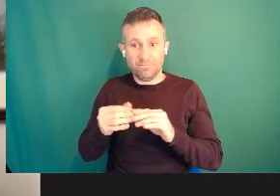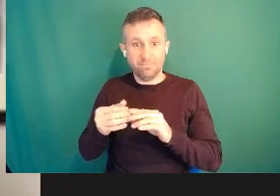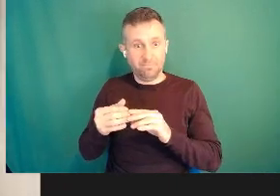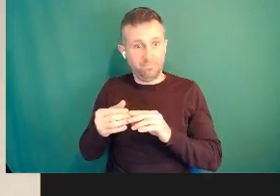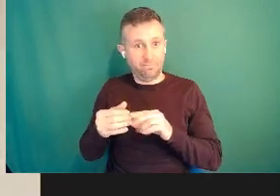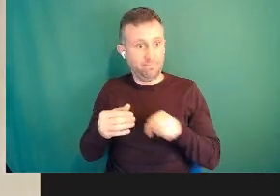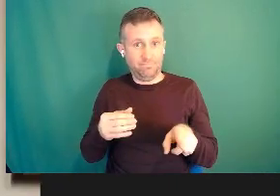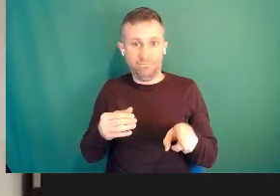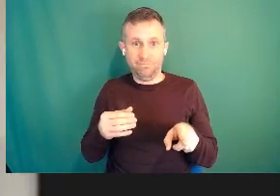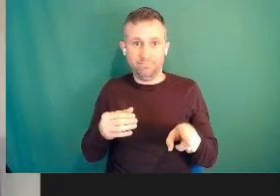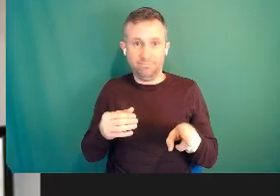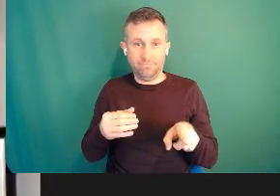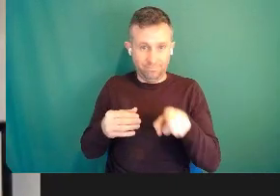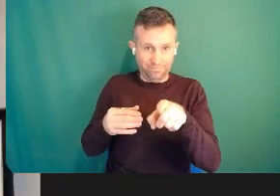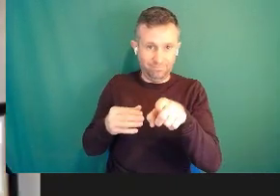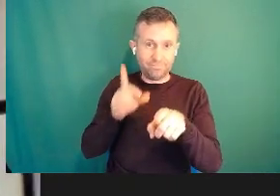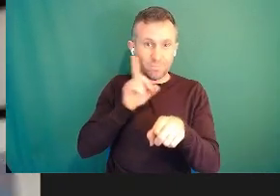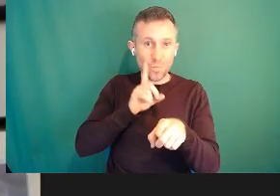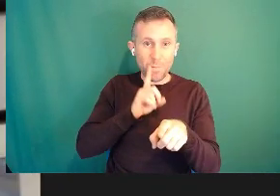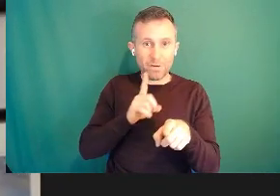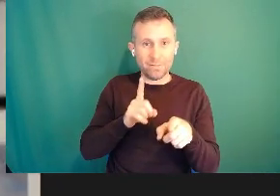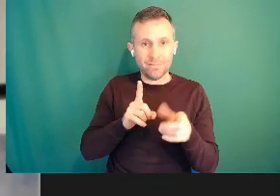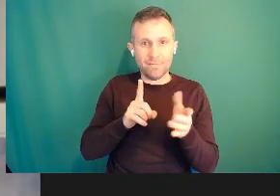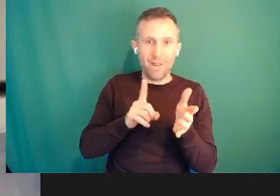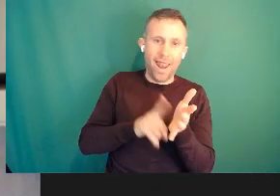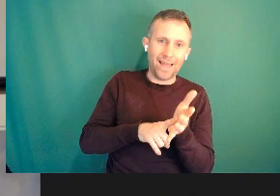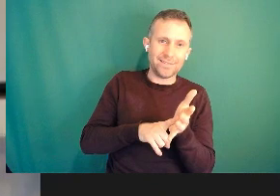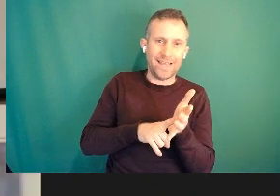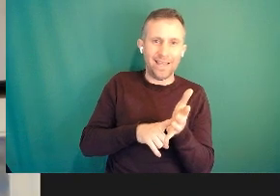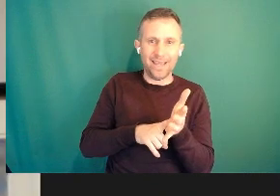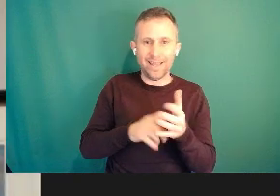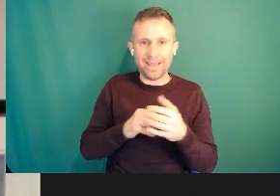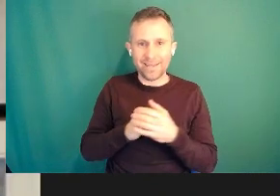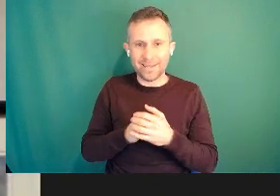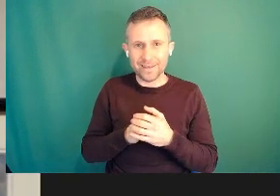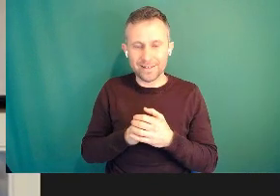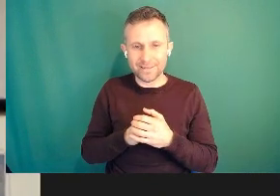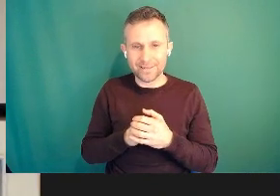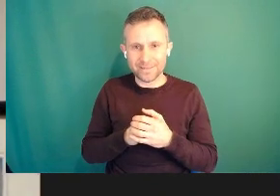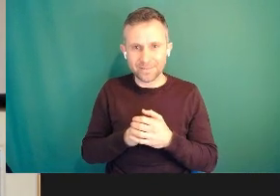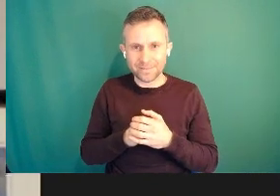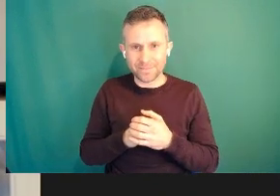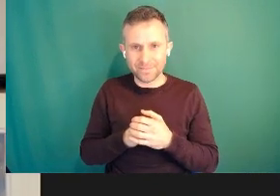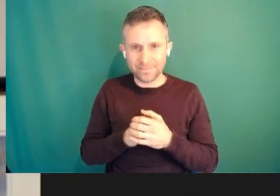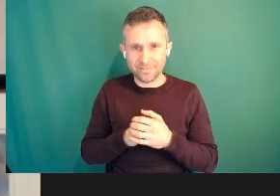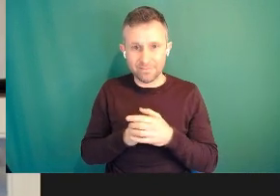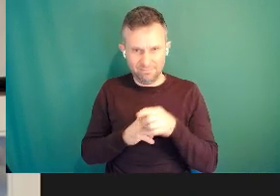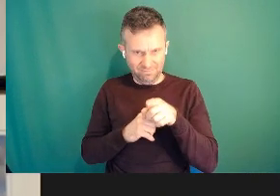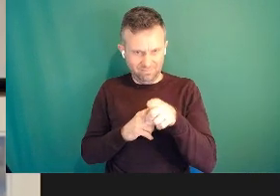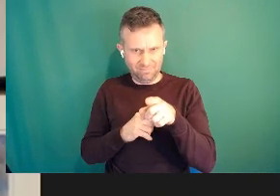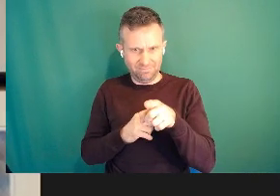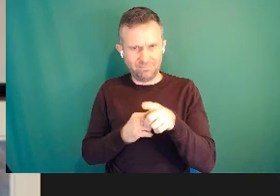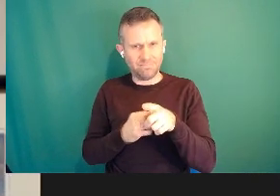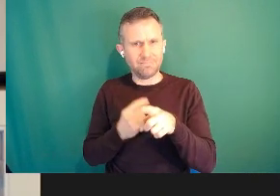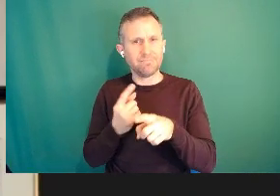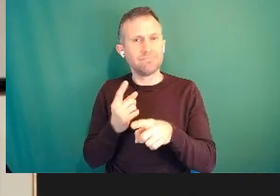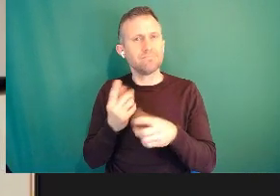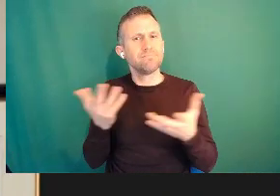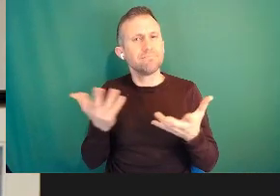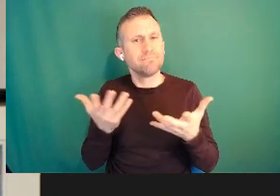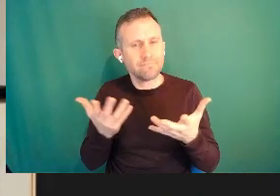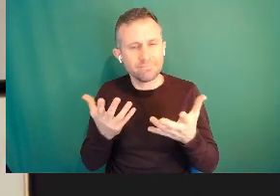And the Crewe family, so this is Crewe Hall in Cheshire. And so they